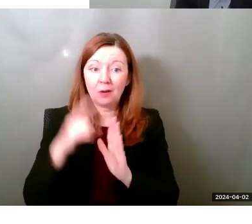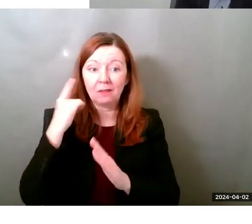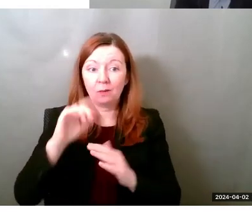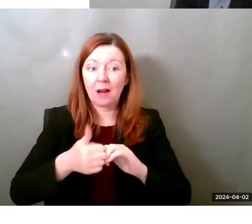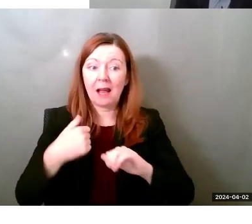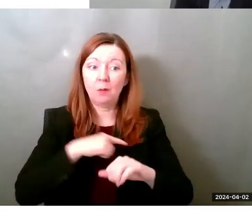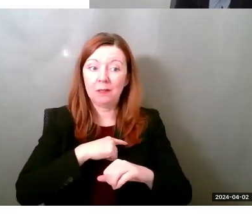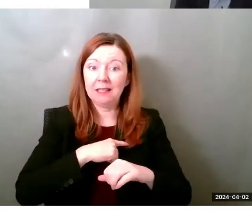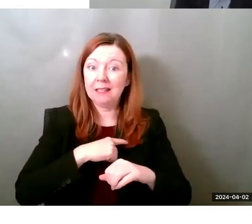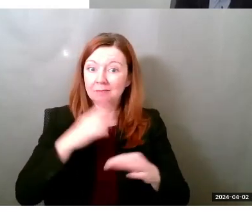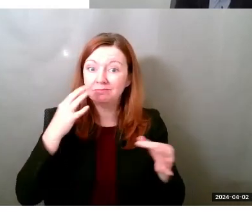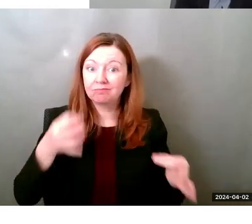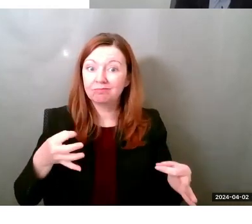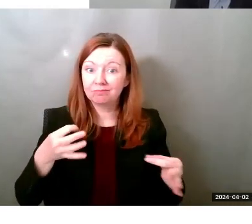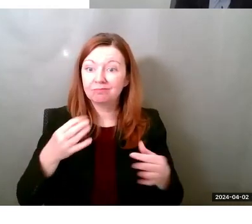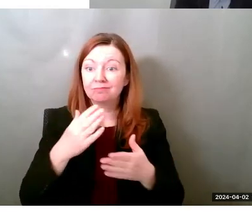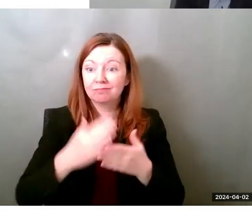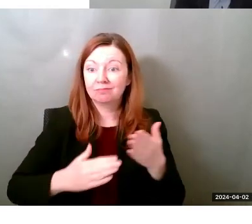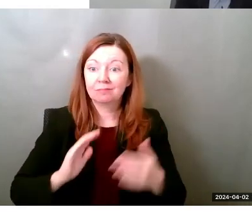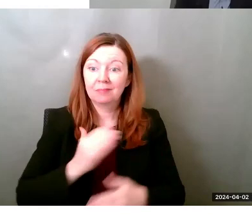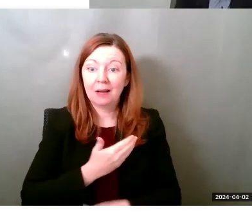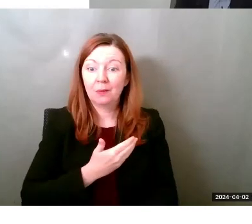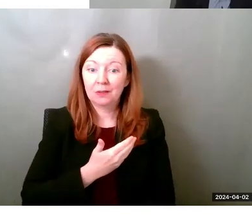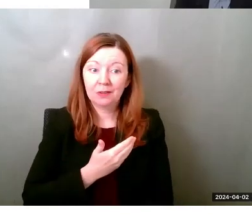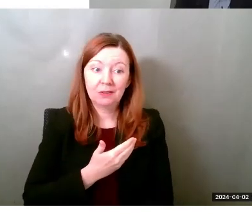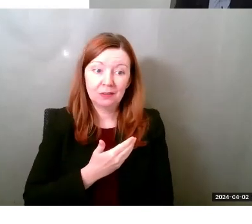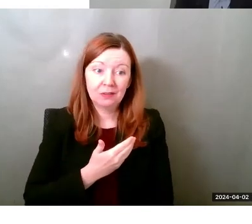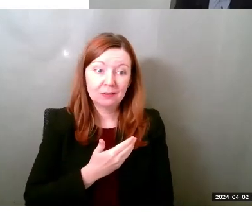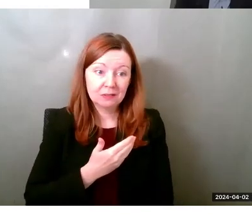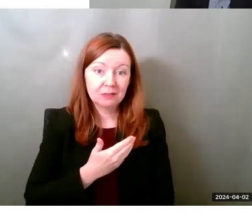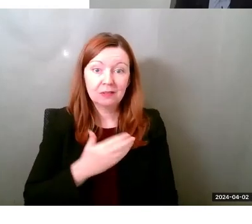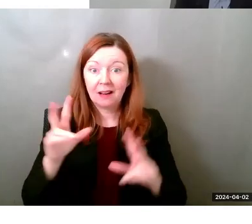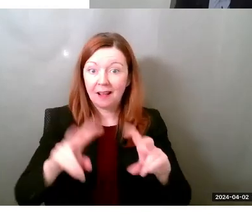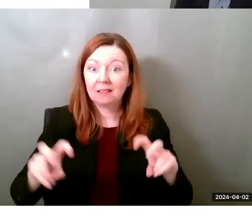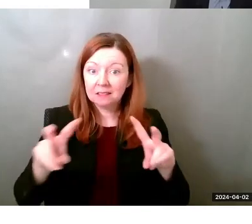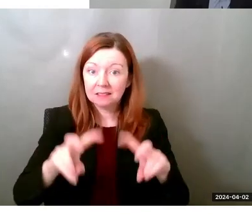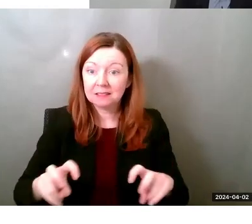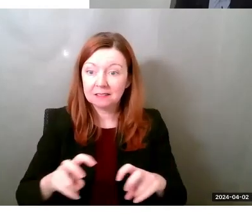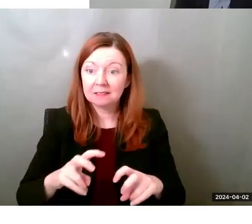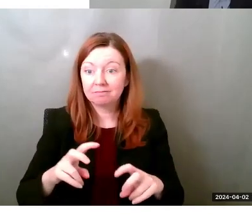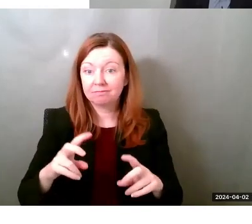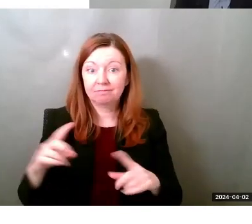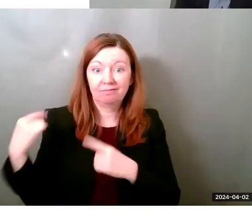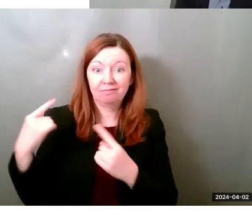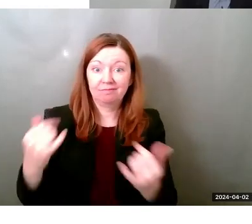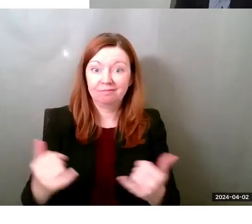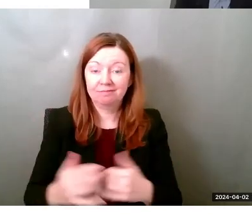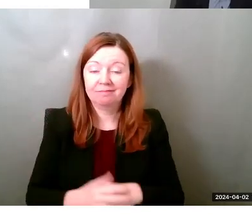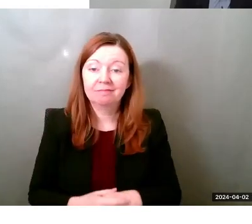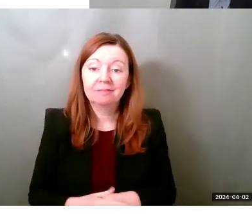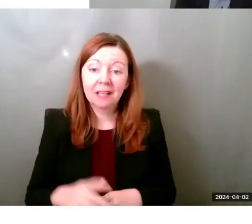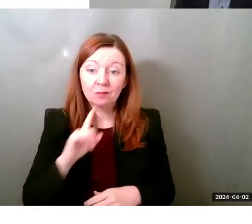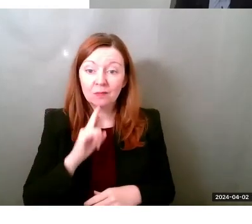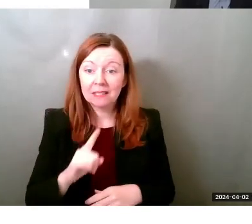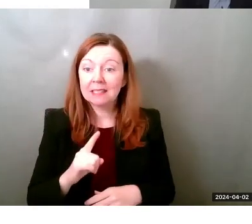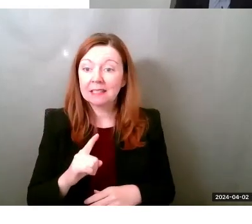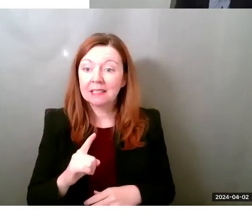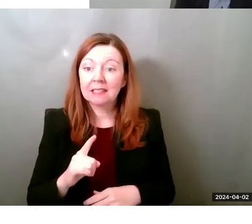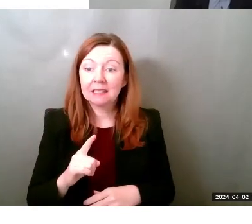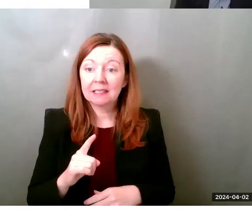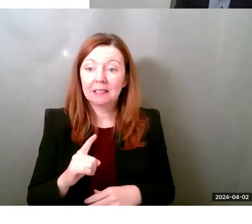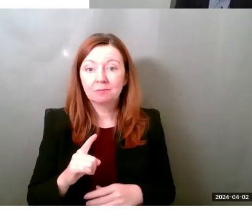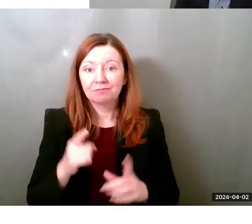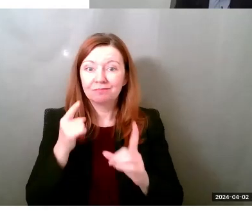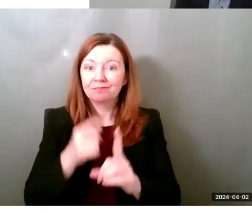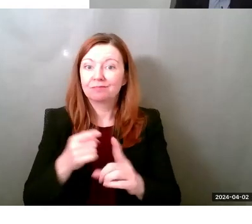we've made some of our analysis to date. And really, you know, I think the